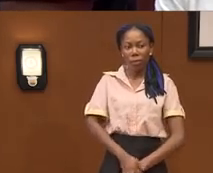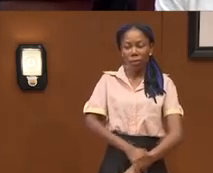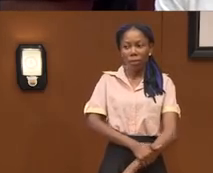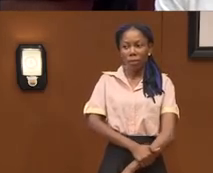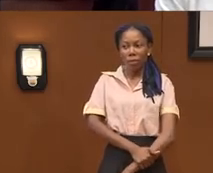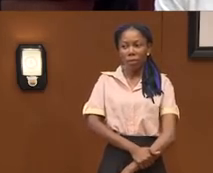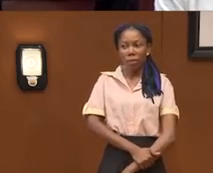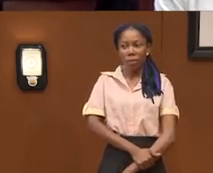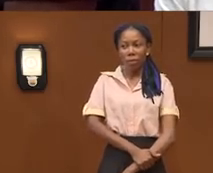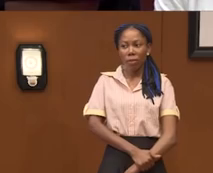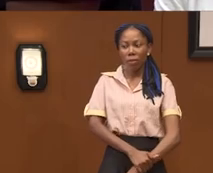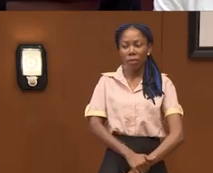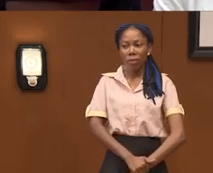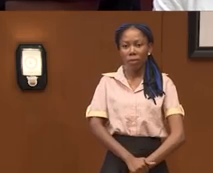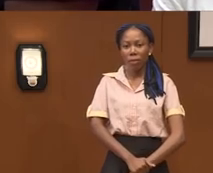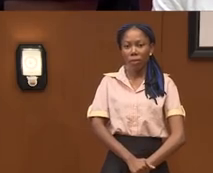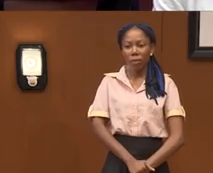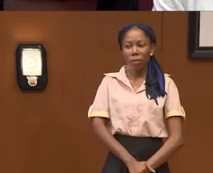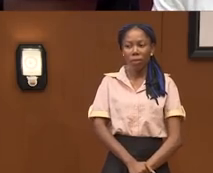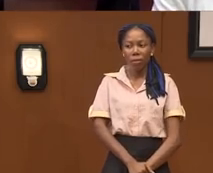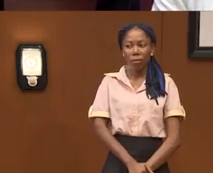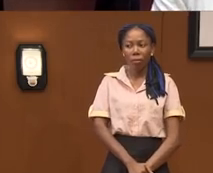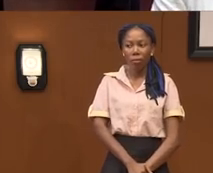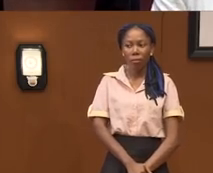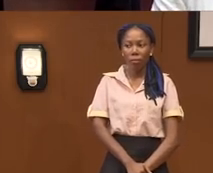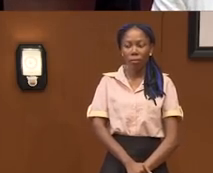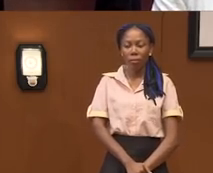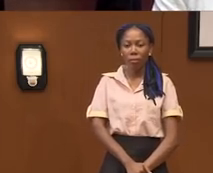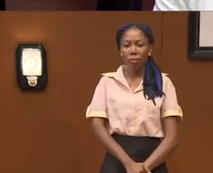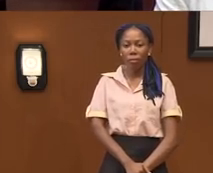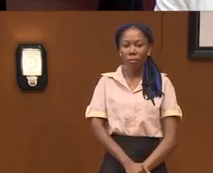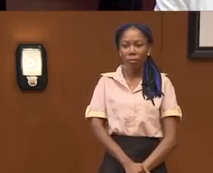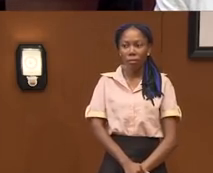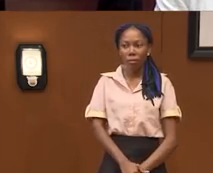195,750. The money gave to you last year. The money you gave to me,